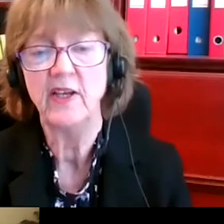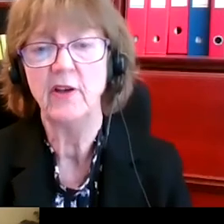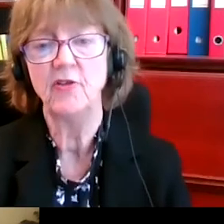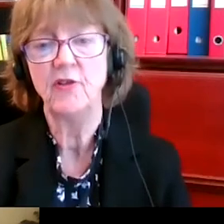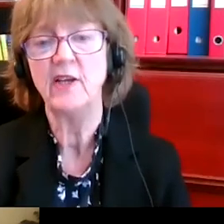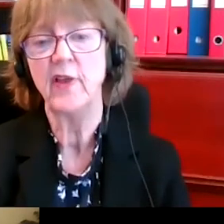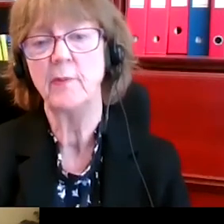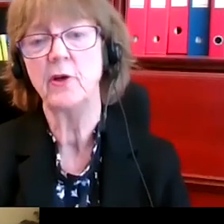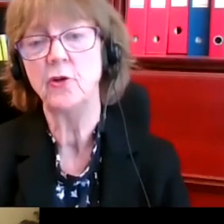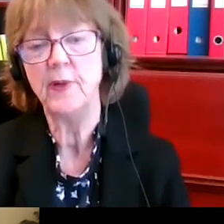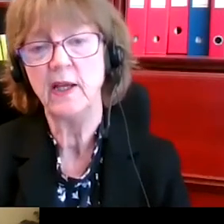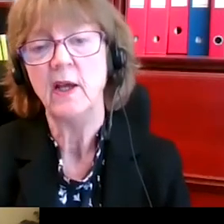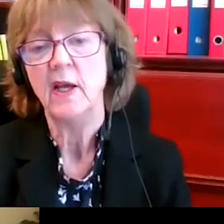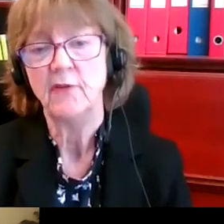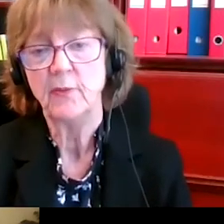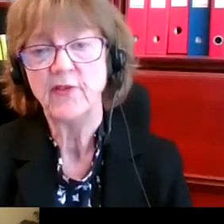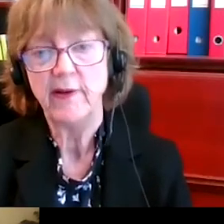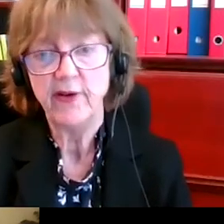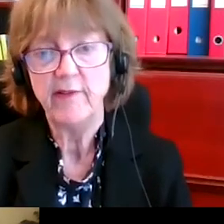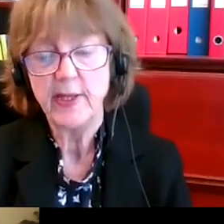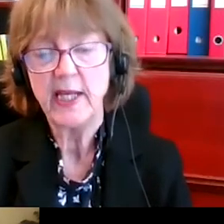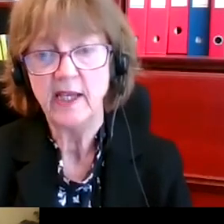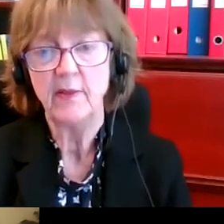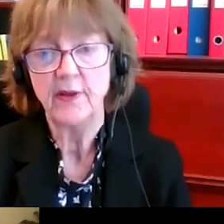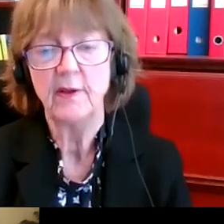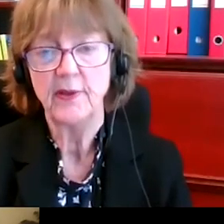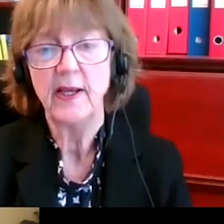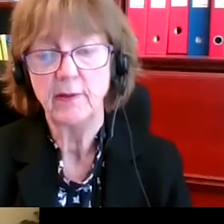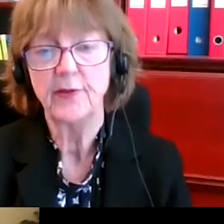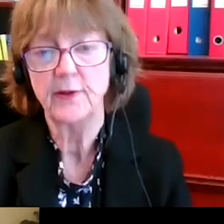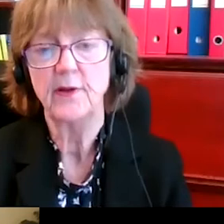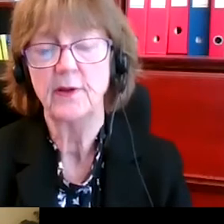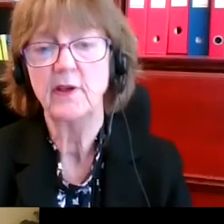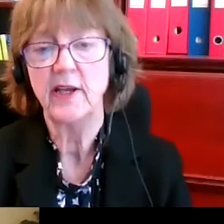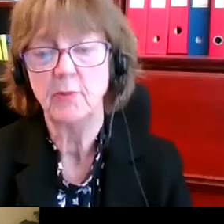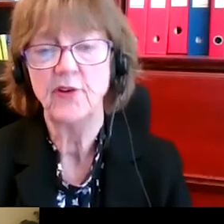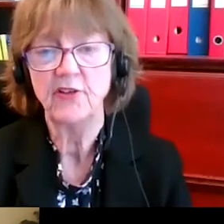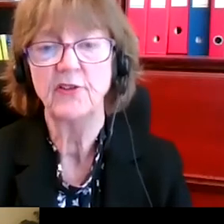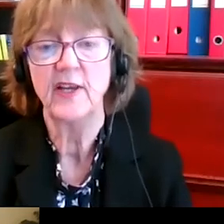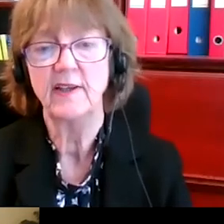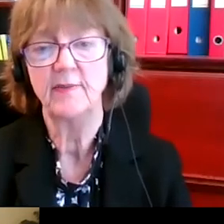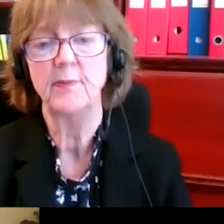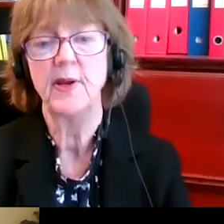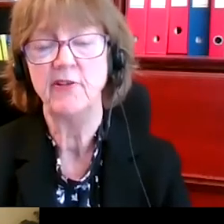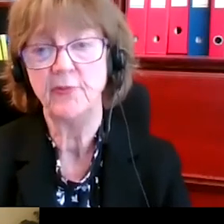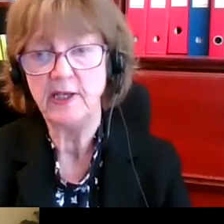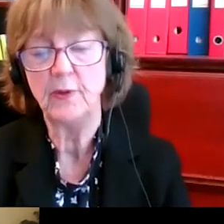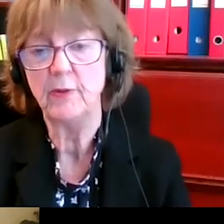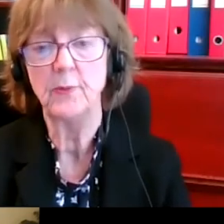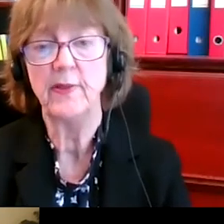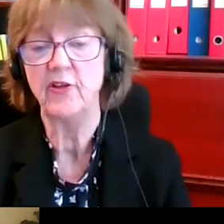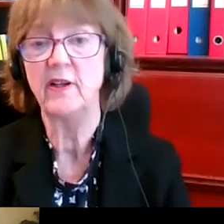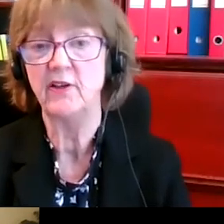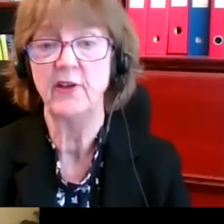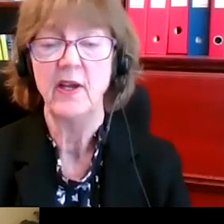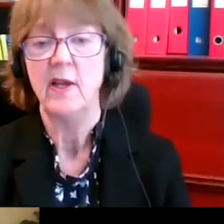properly trained on that, but it could be from the very beginning, the health care professionals that parents meet with